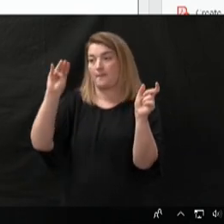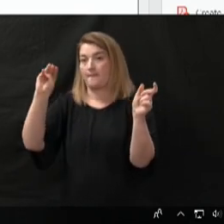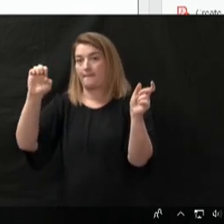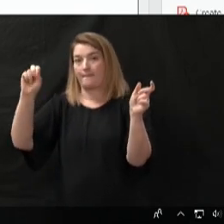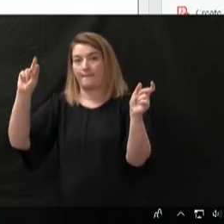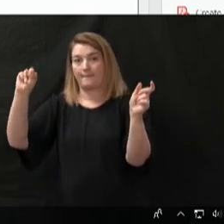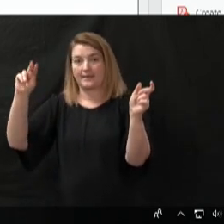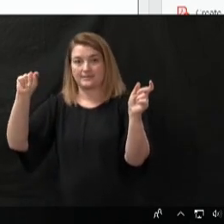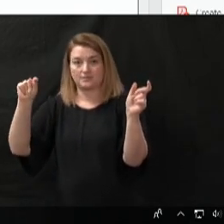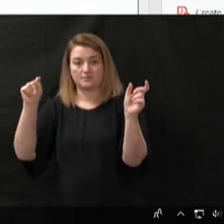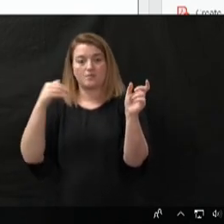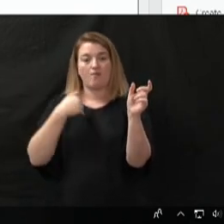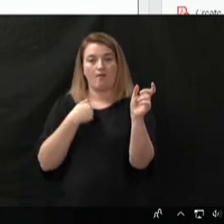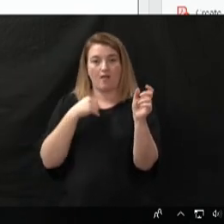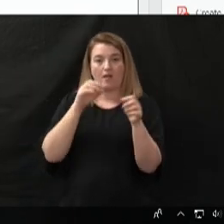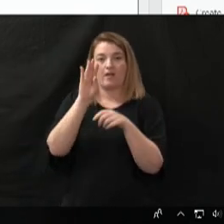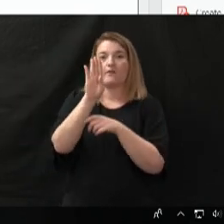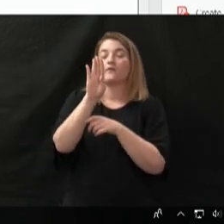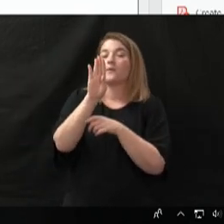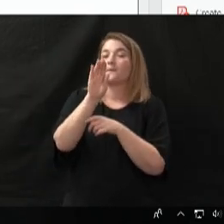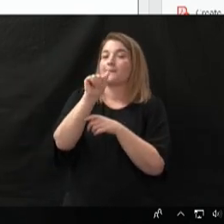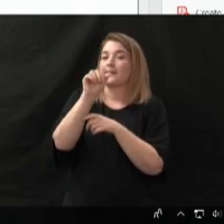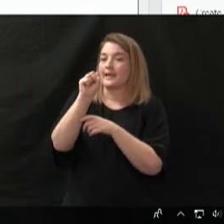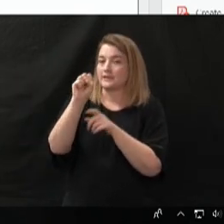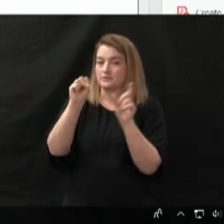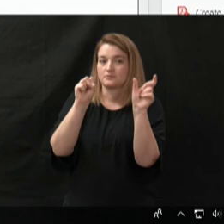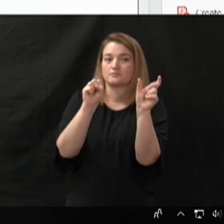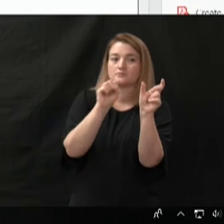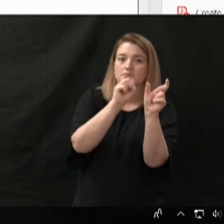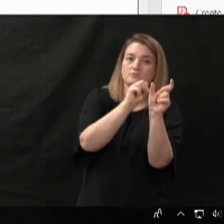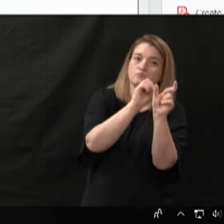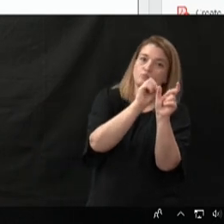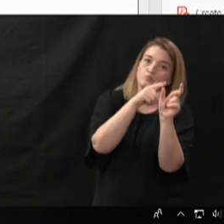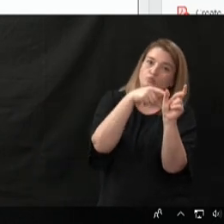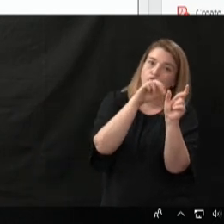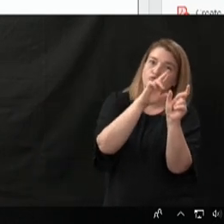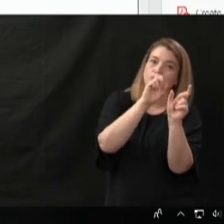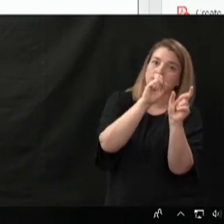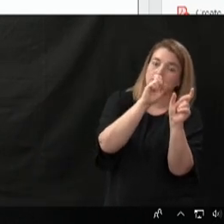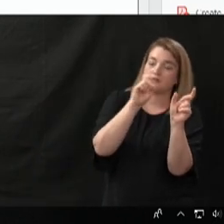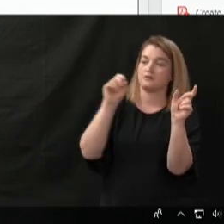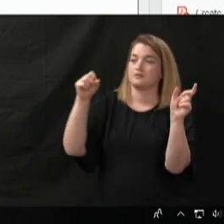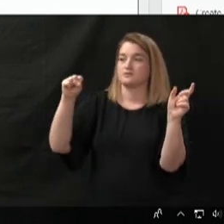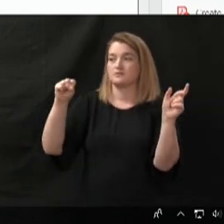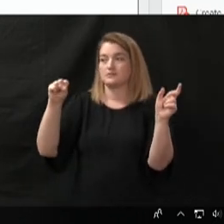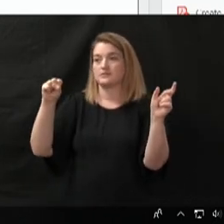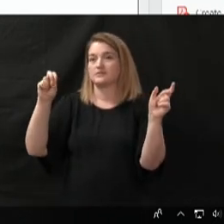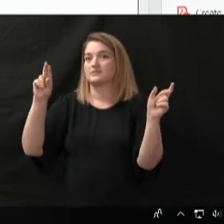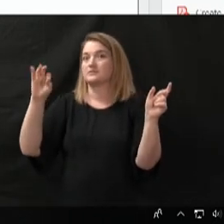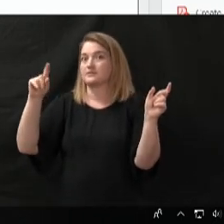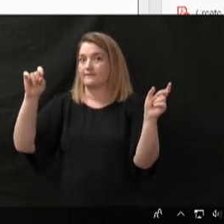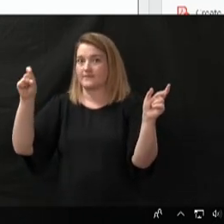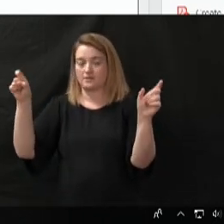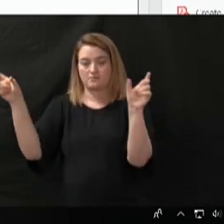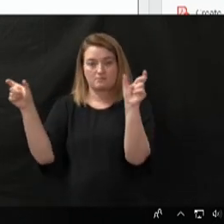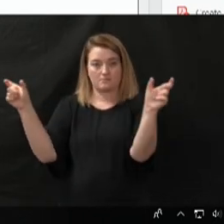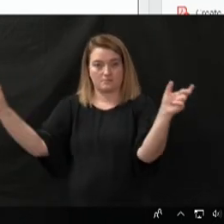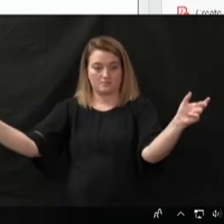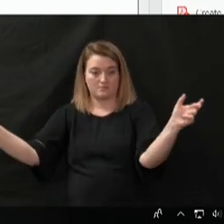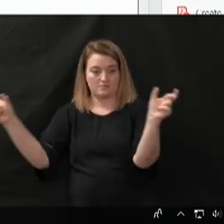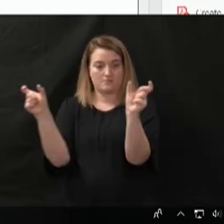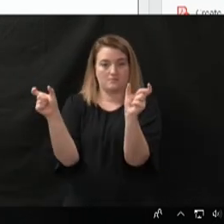the ability to break a word like that apart would help them read that? Okay, and spell